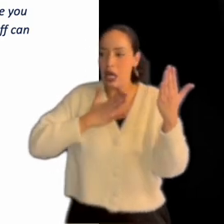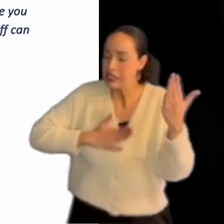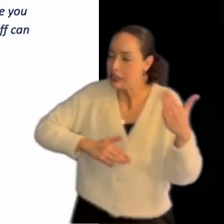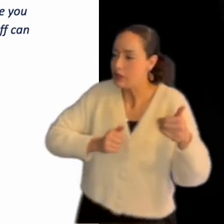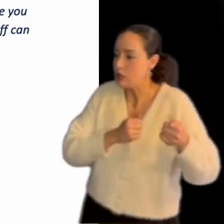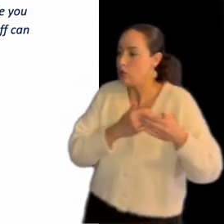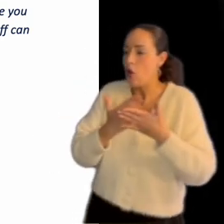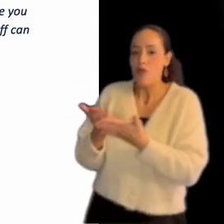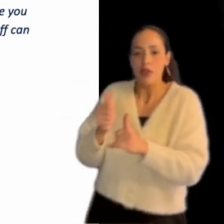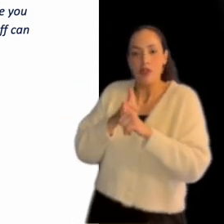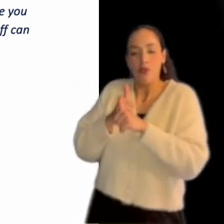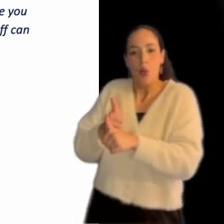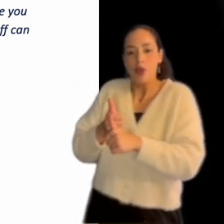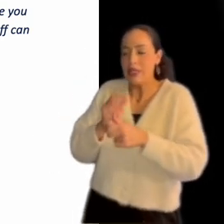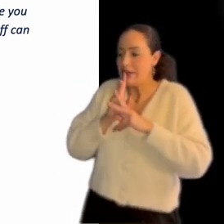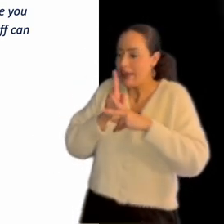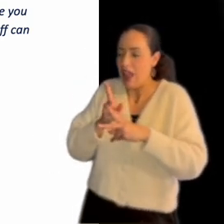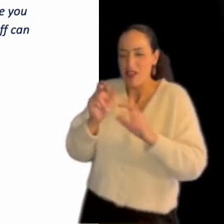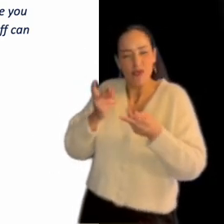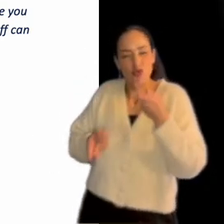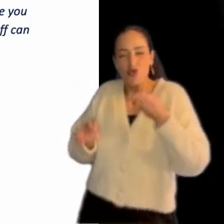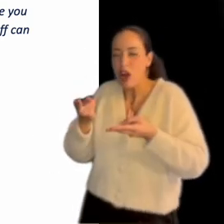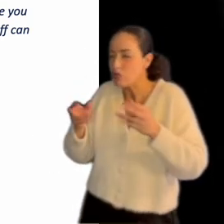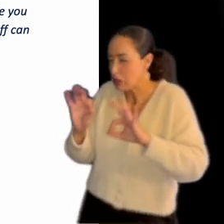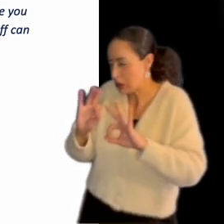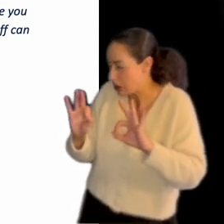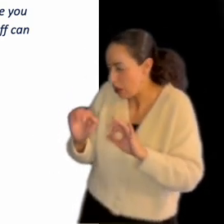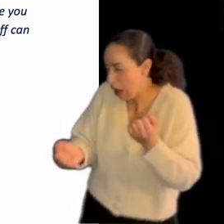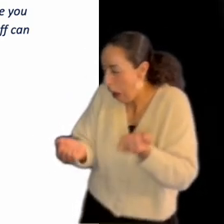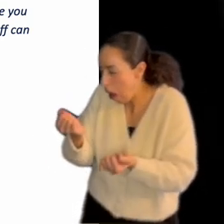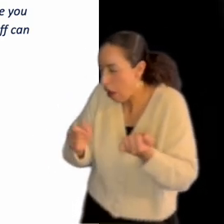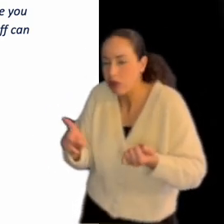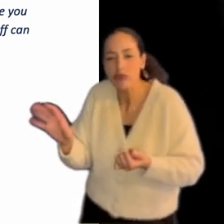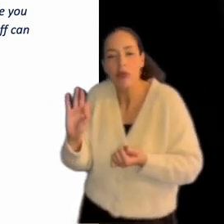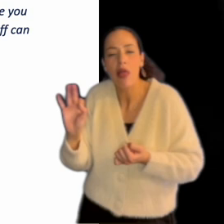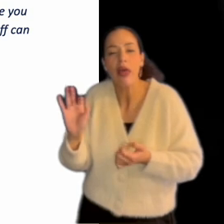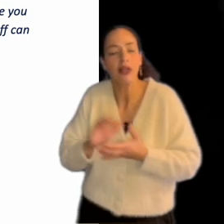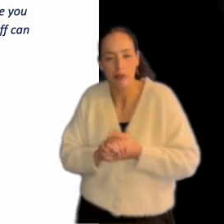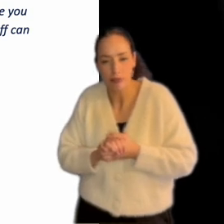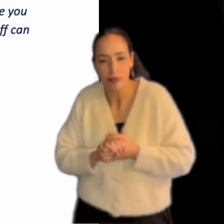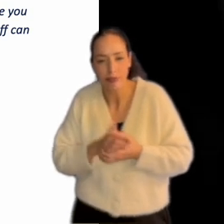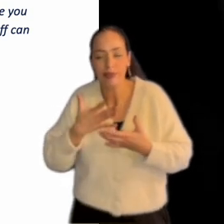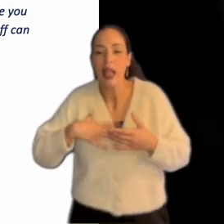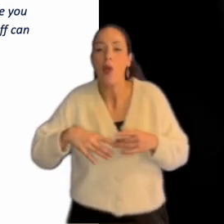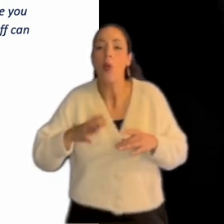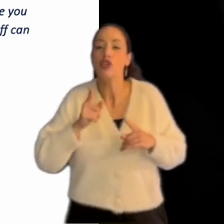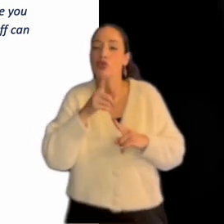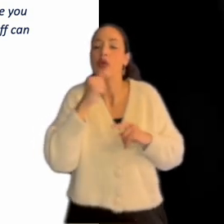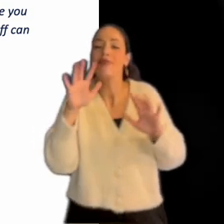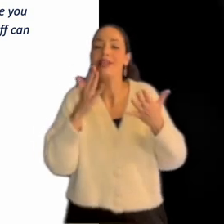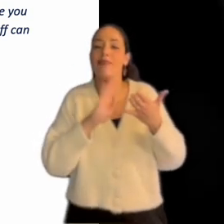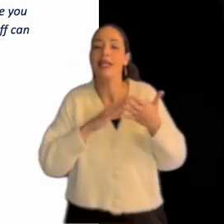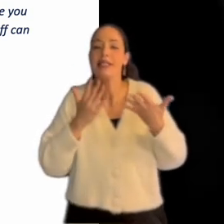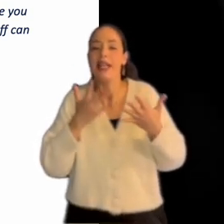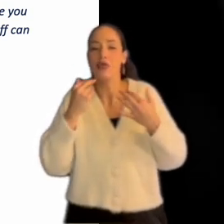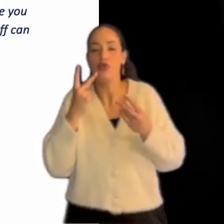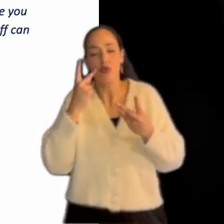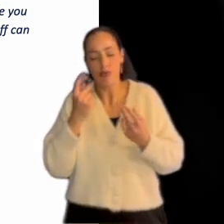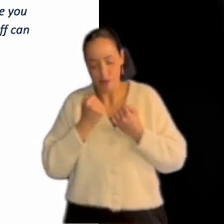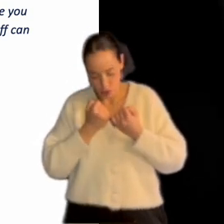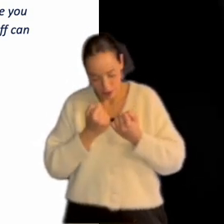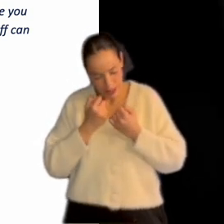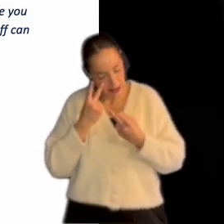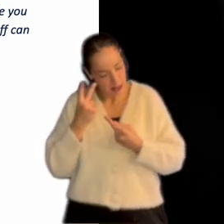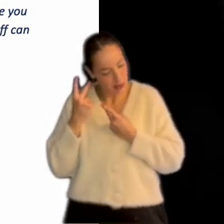judgment and unconditional. I'd like you to take 10 minutes now to reflect on this version of the letter and start to think